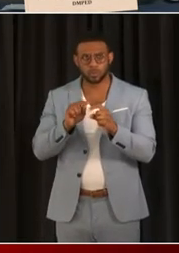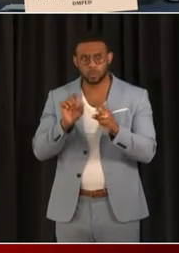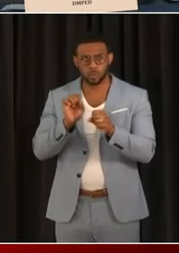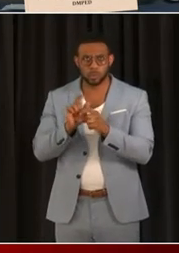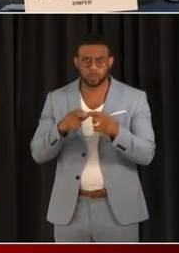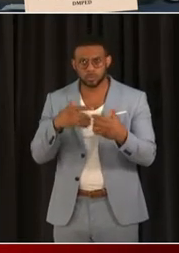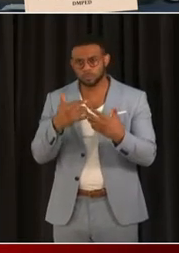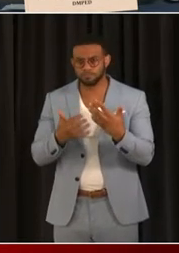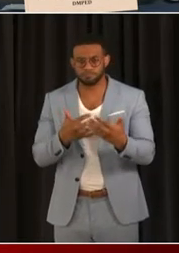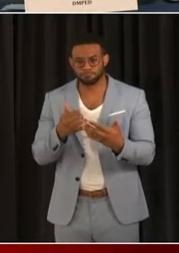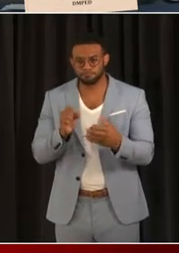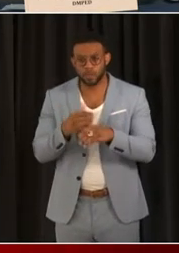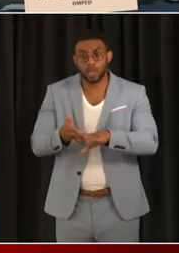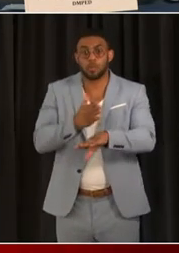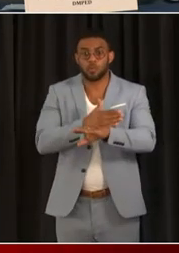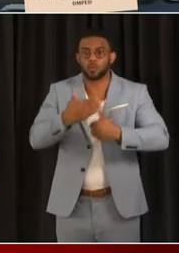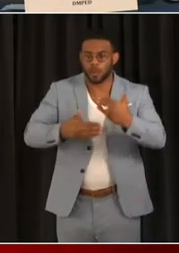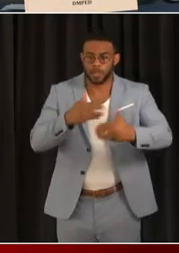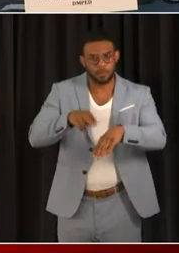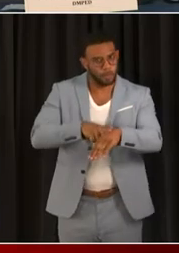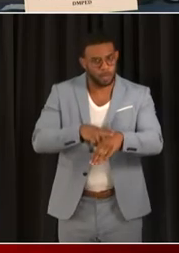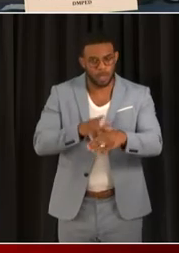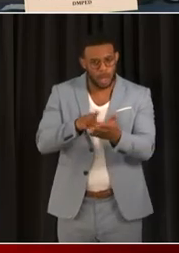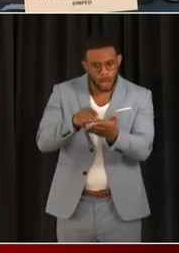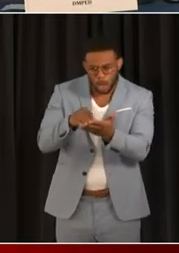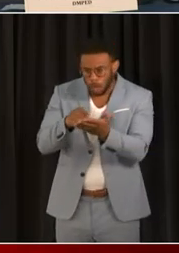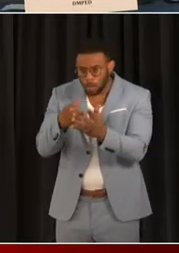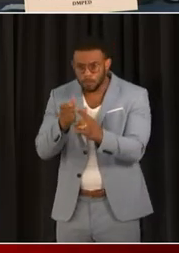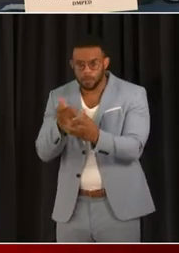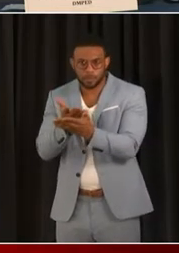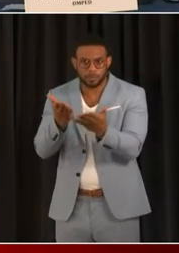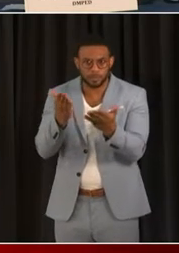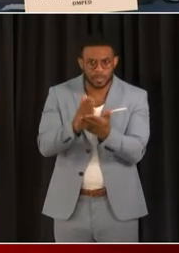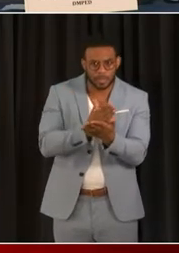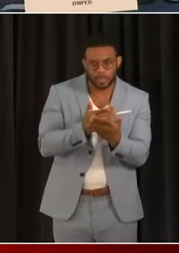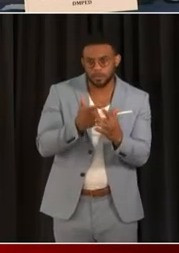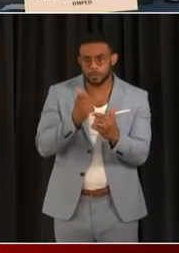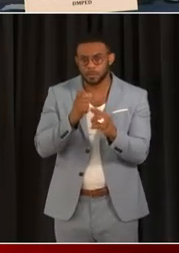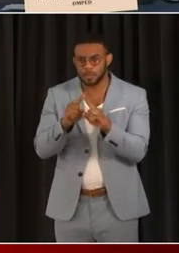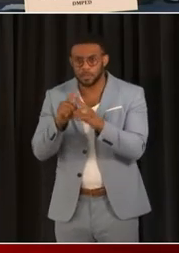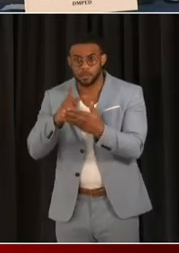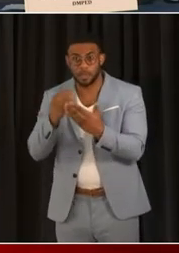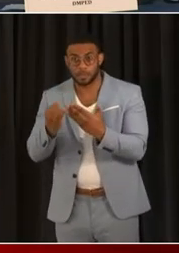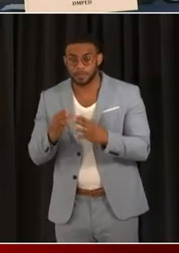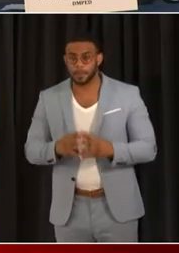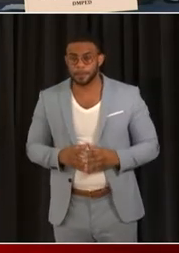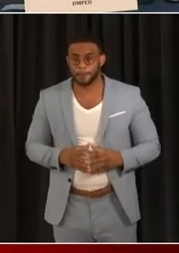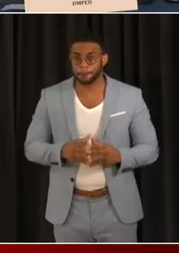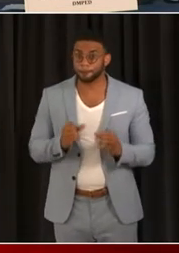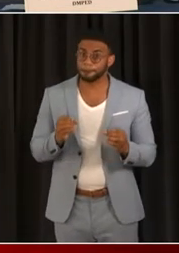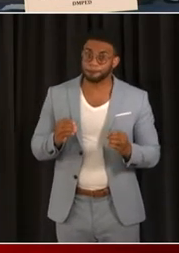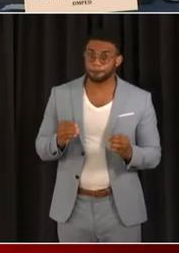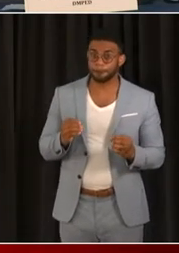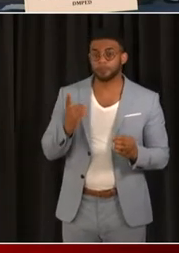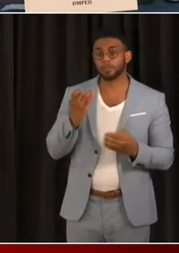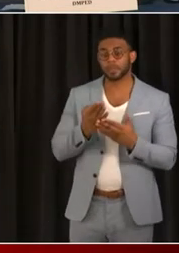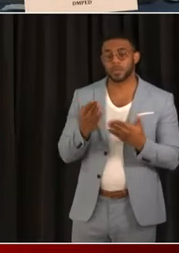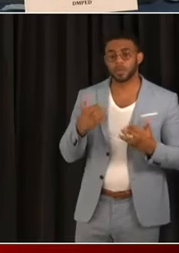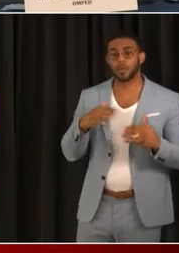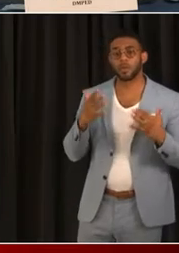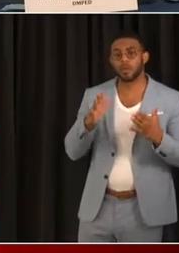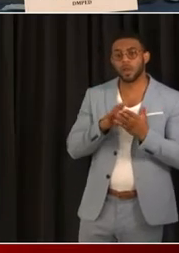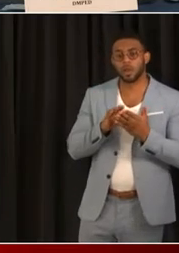to improve this process and learn from the lessons from these different projects. And so one